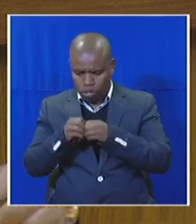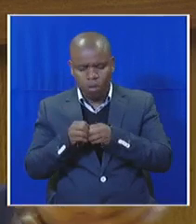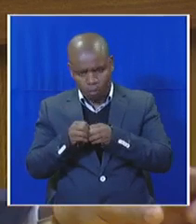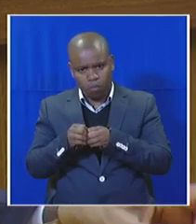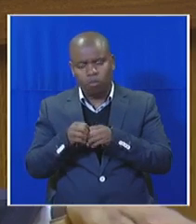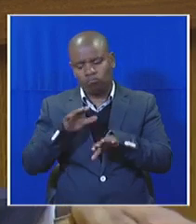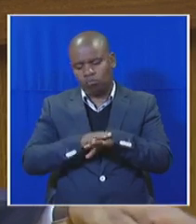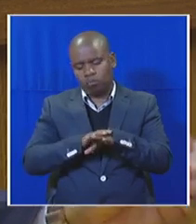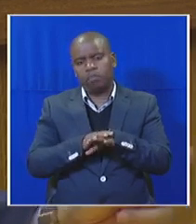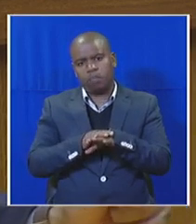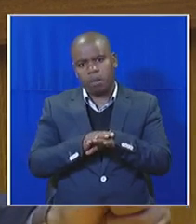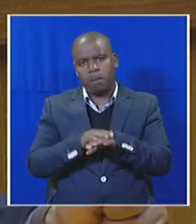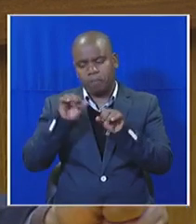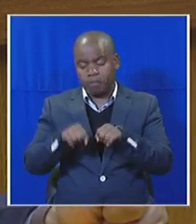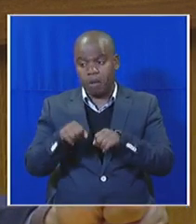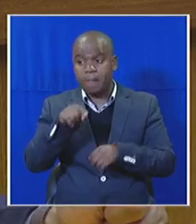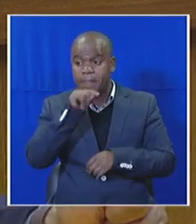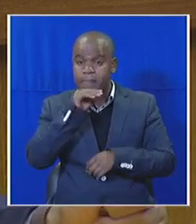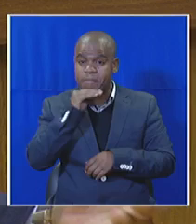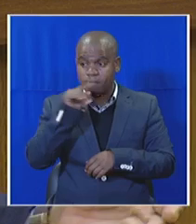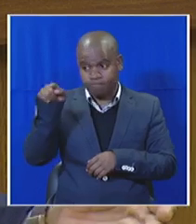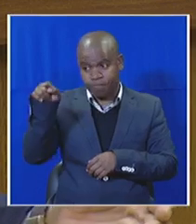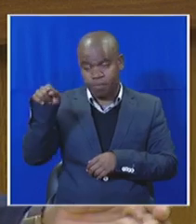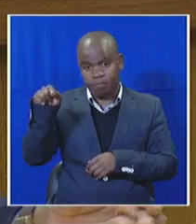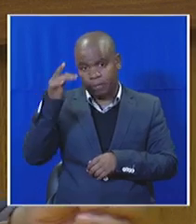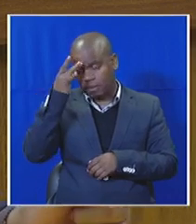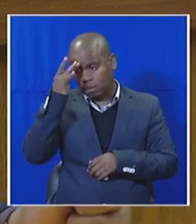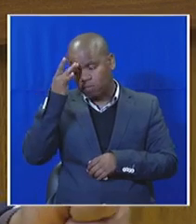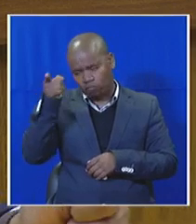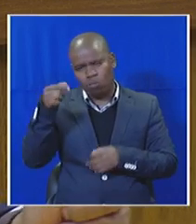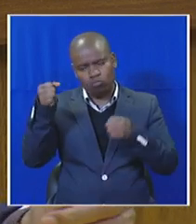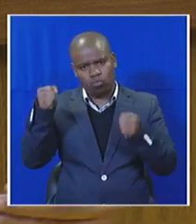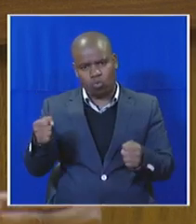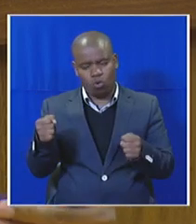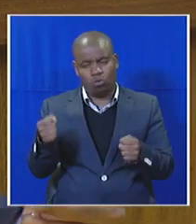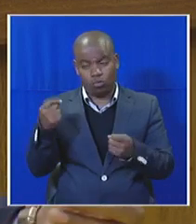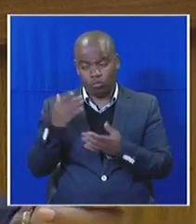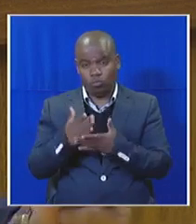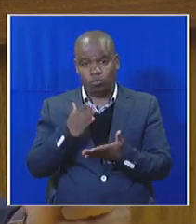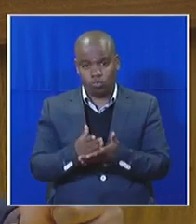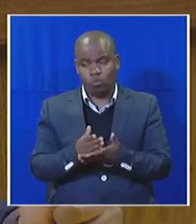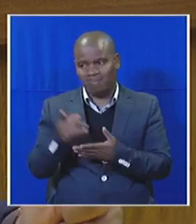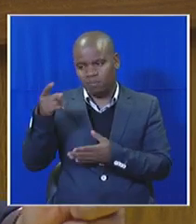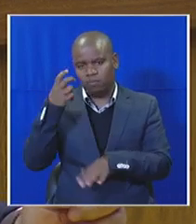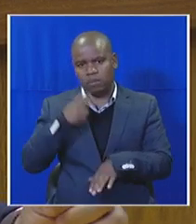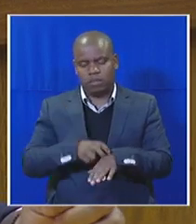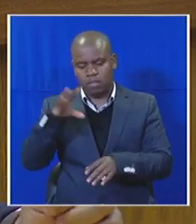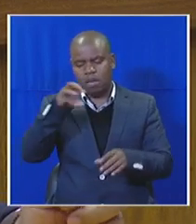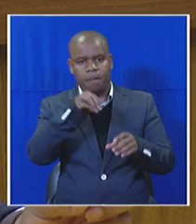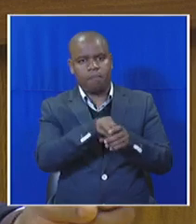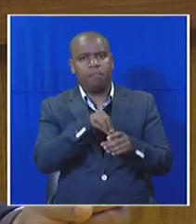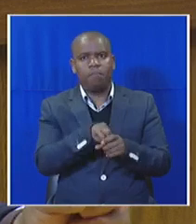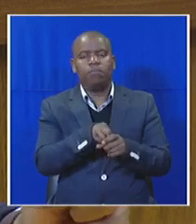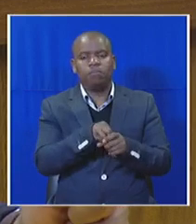fact, India is very strong on the fact that it also needs to be part of